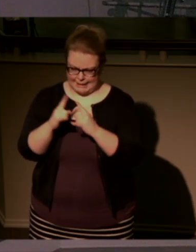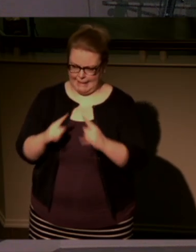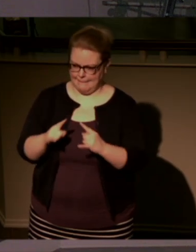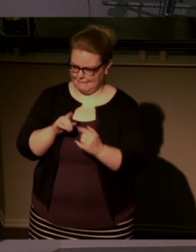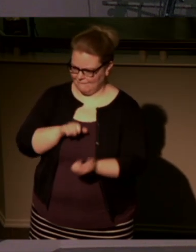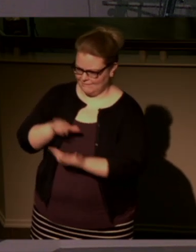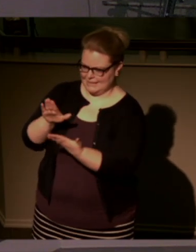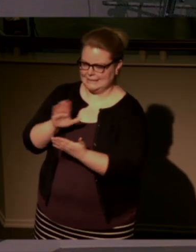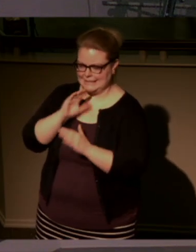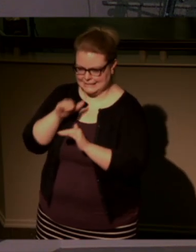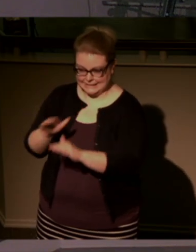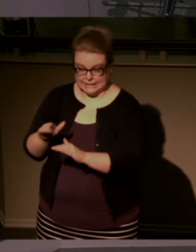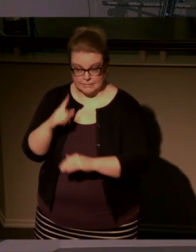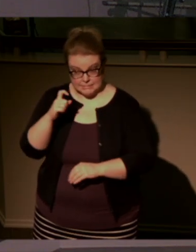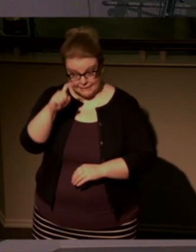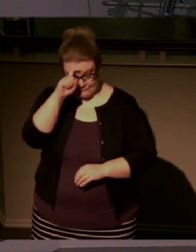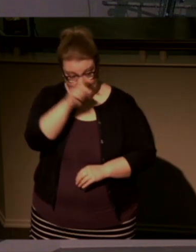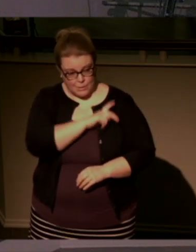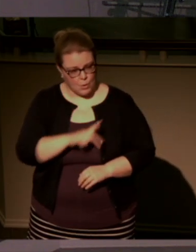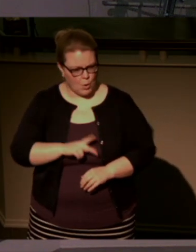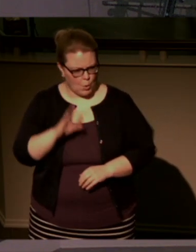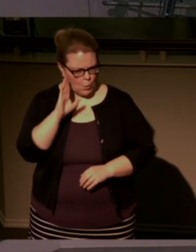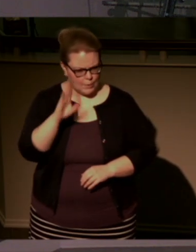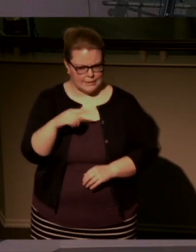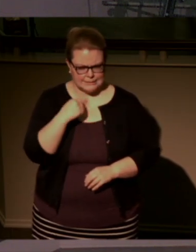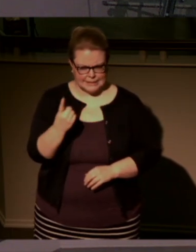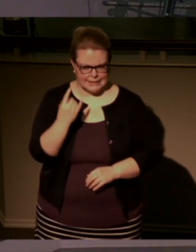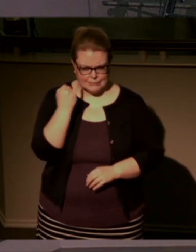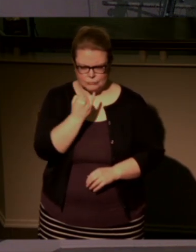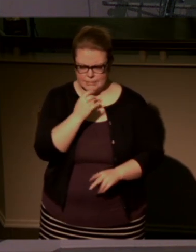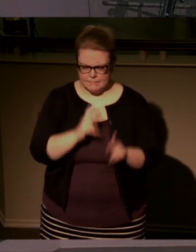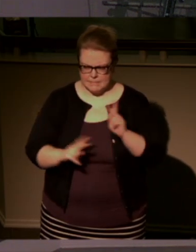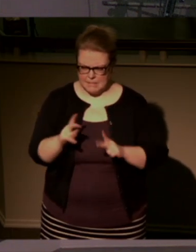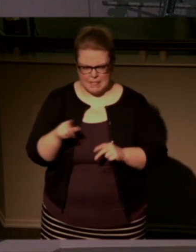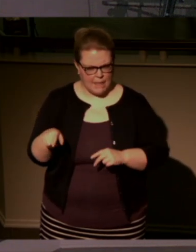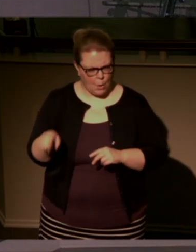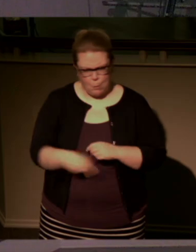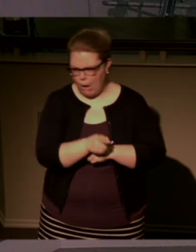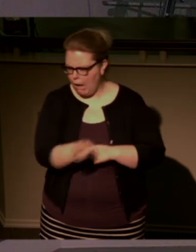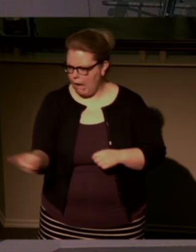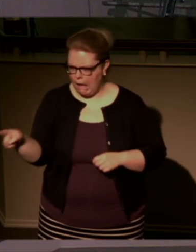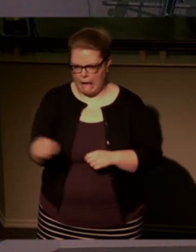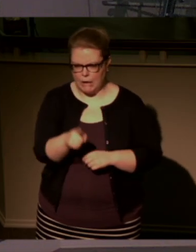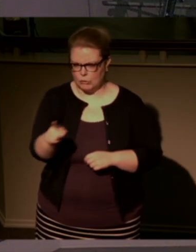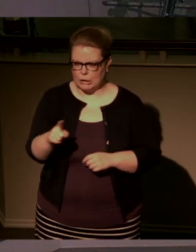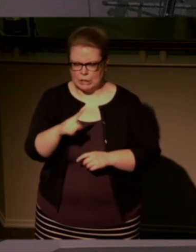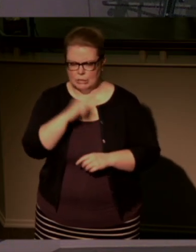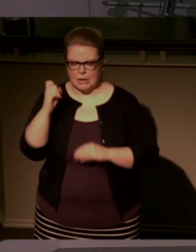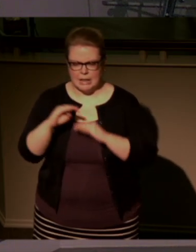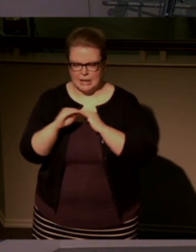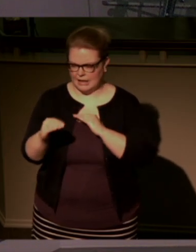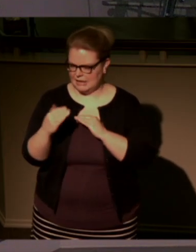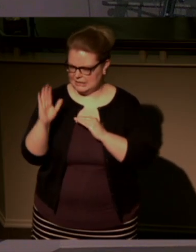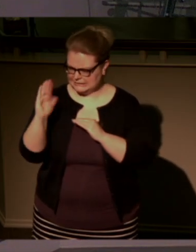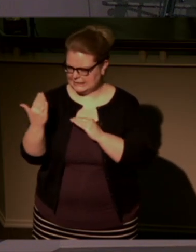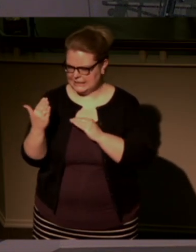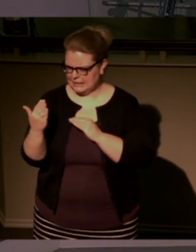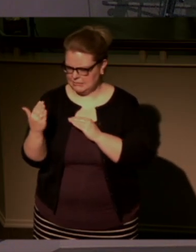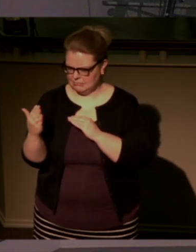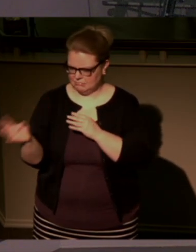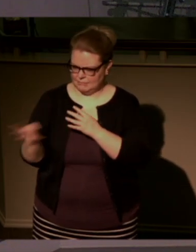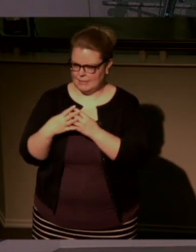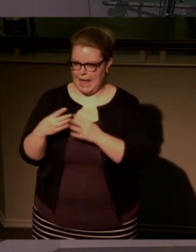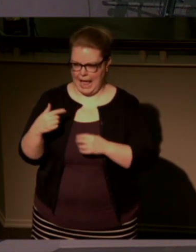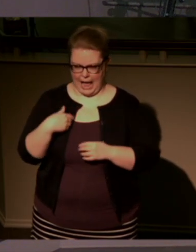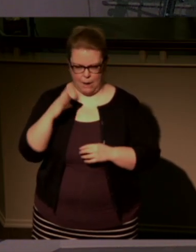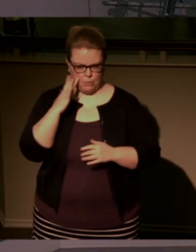by the sea. For Pharaoh will say to the people of Israel, they are wandering in the land, the wilderness has shut them in, and I will harden Pharaoh's heart,